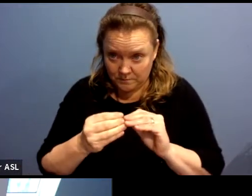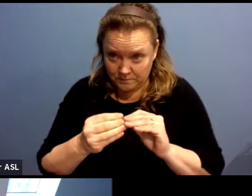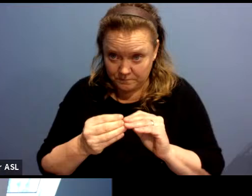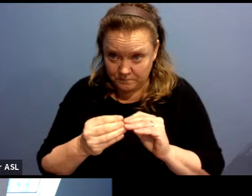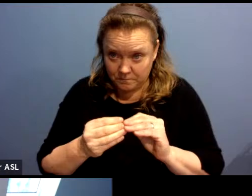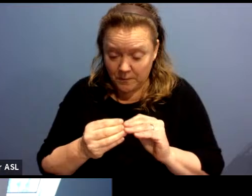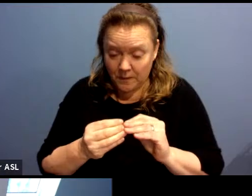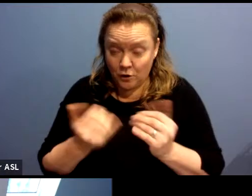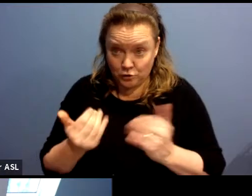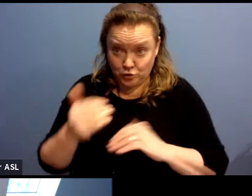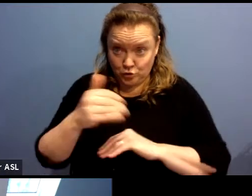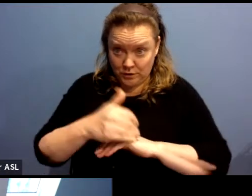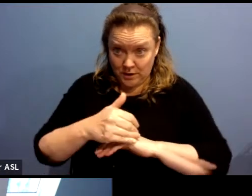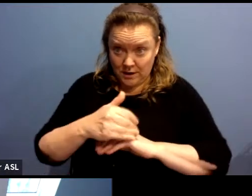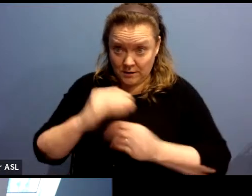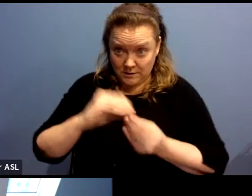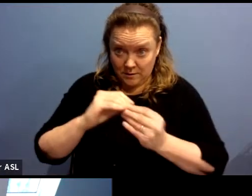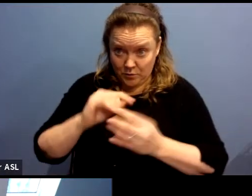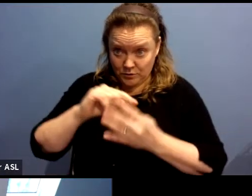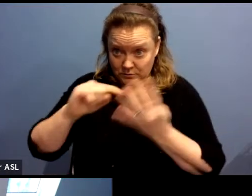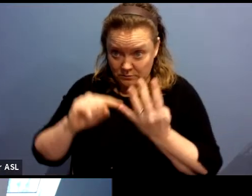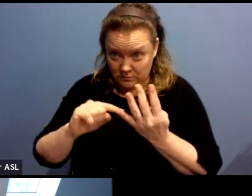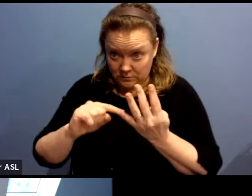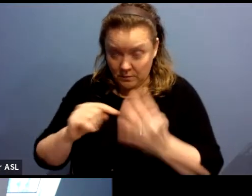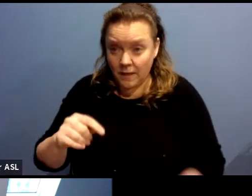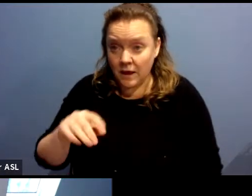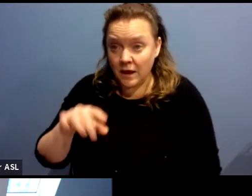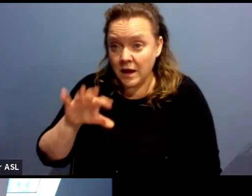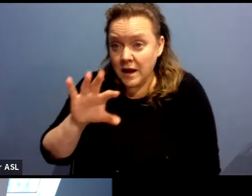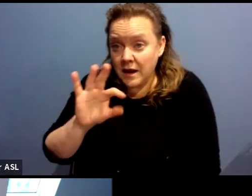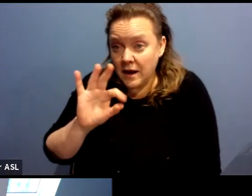meeting, the code is